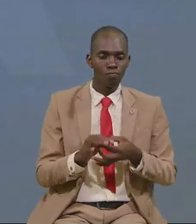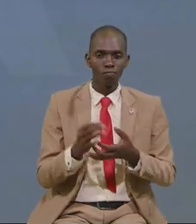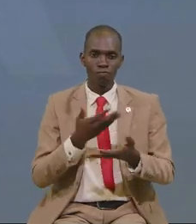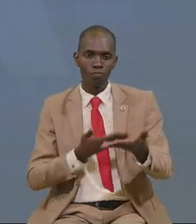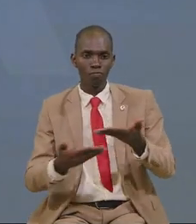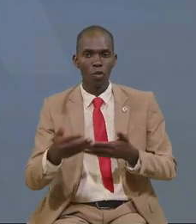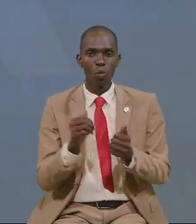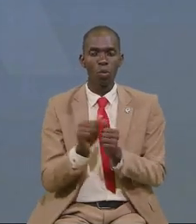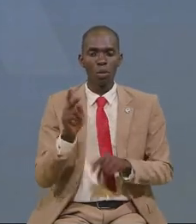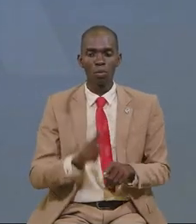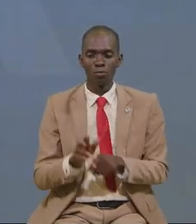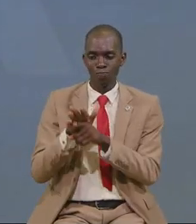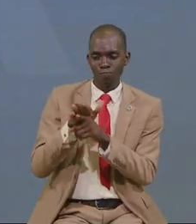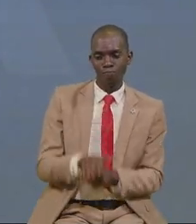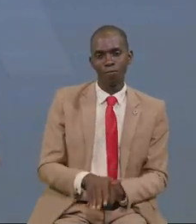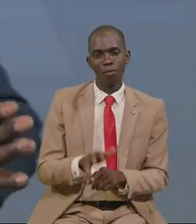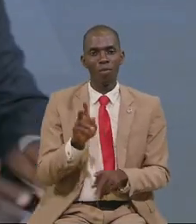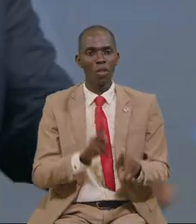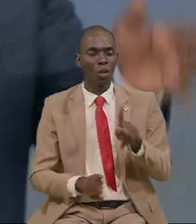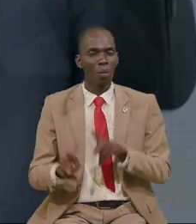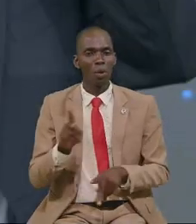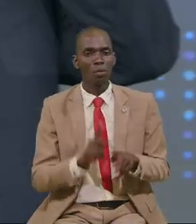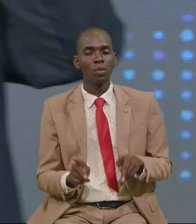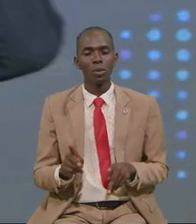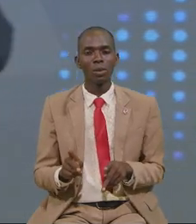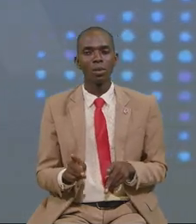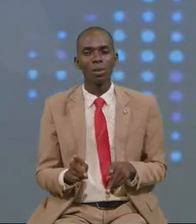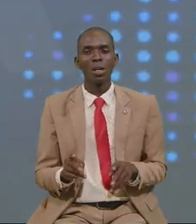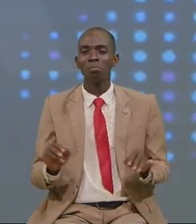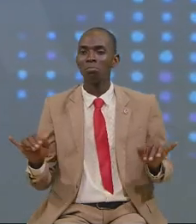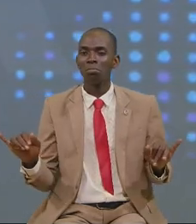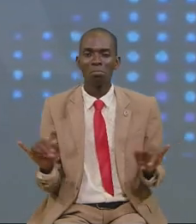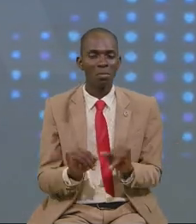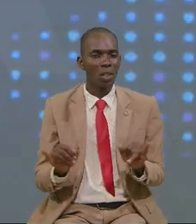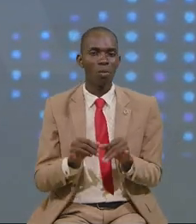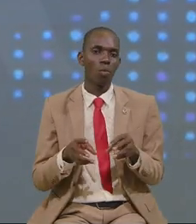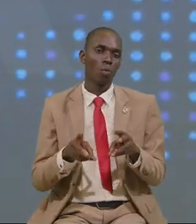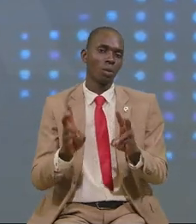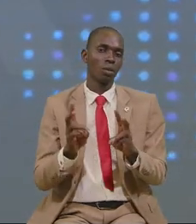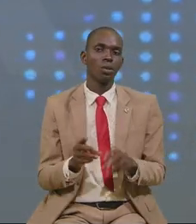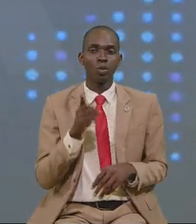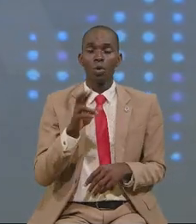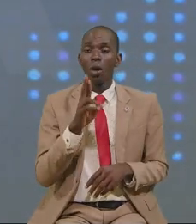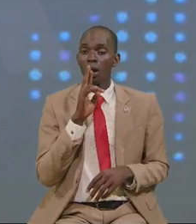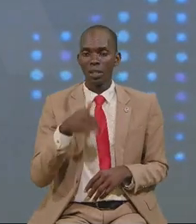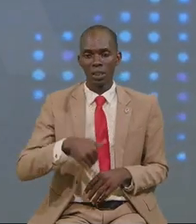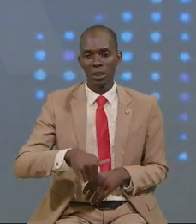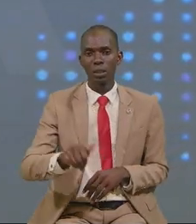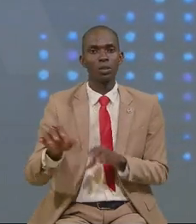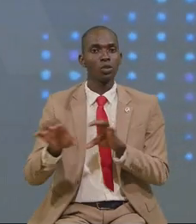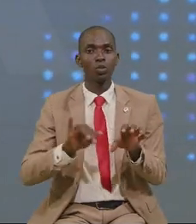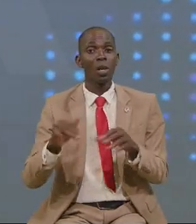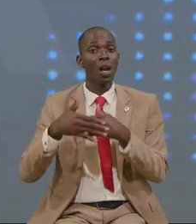on people, oppressing people, the same way you are still doing after